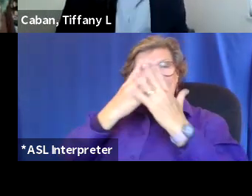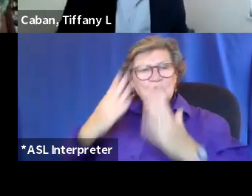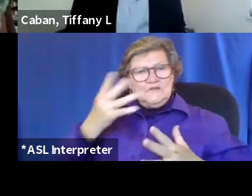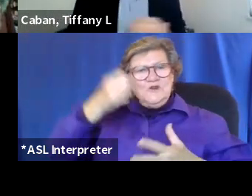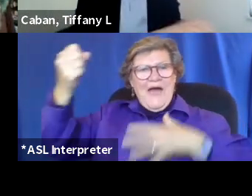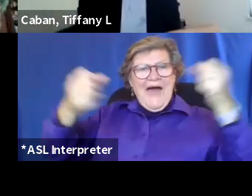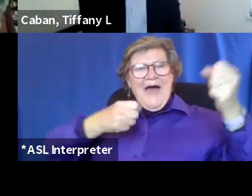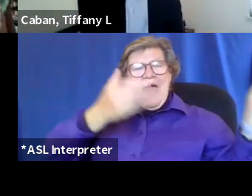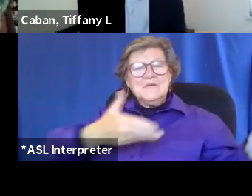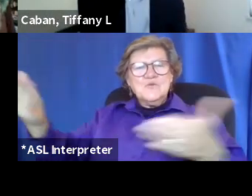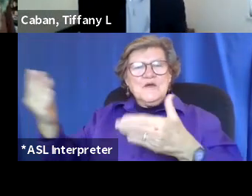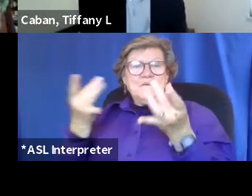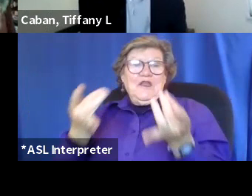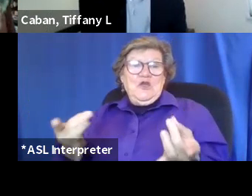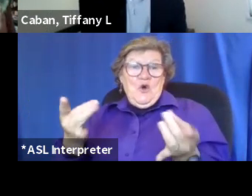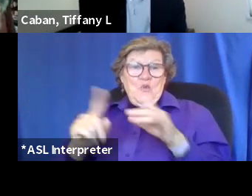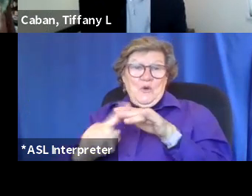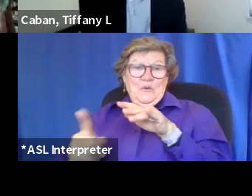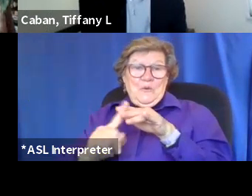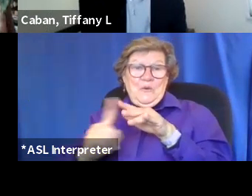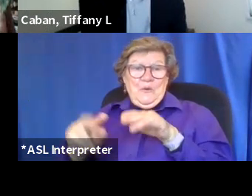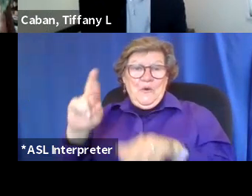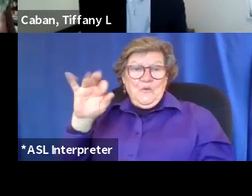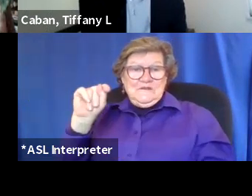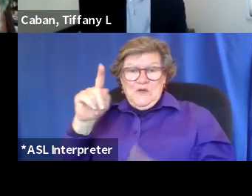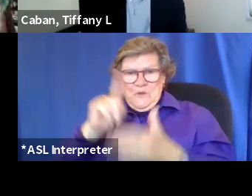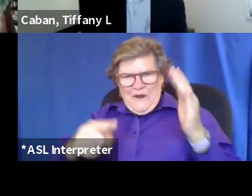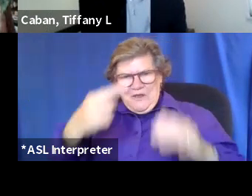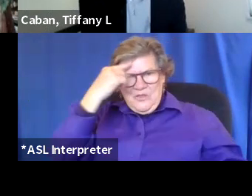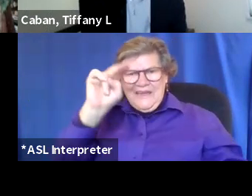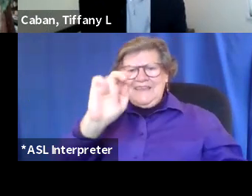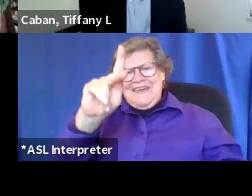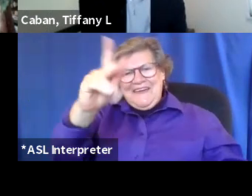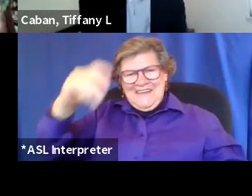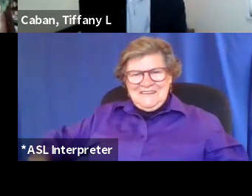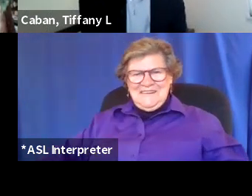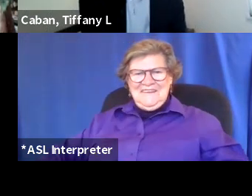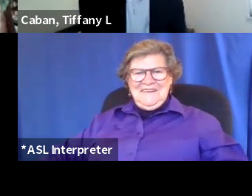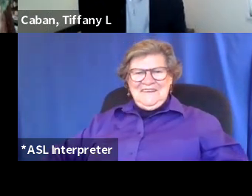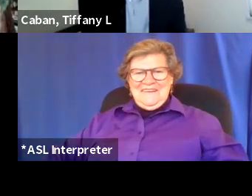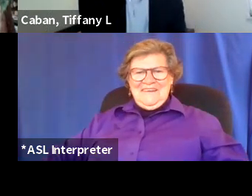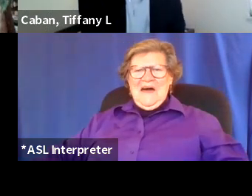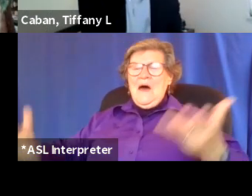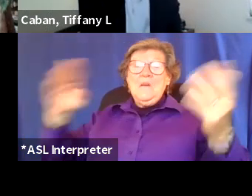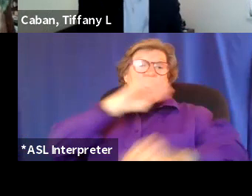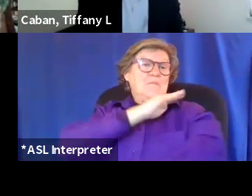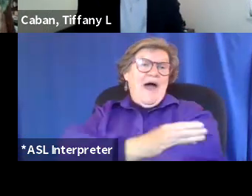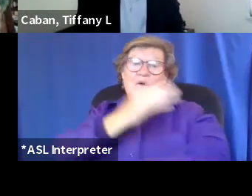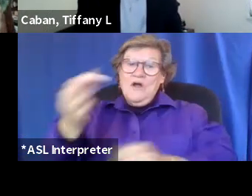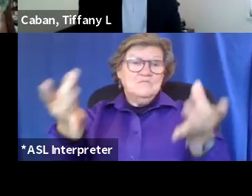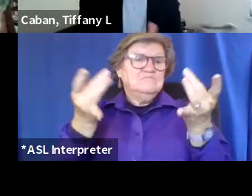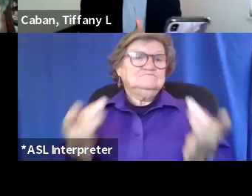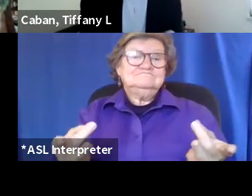take them on a yoga retreat. What do you think, Nick? Vipassana meditation. It does amazing